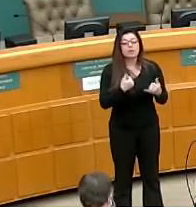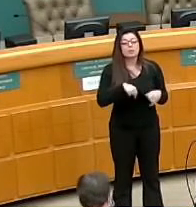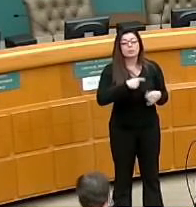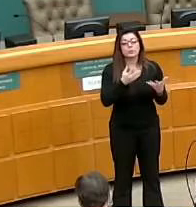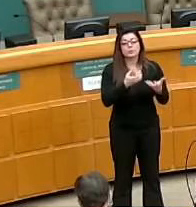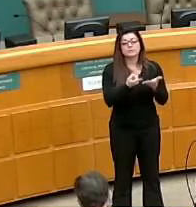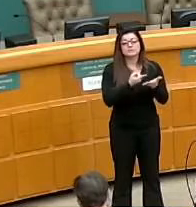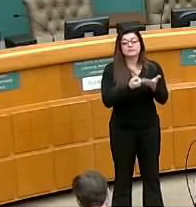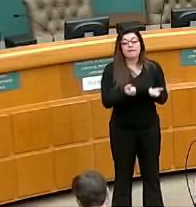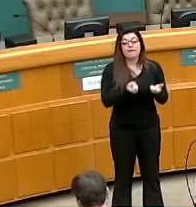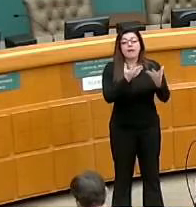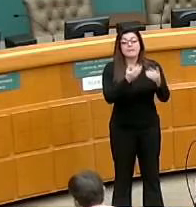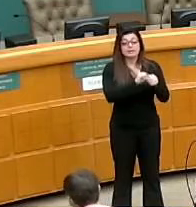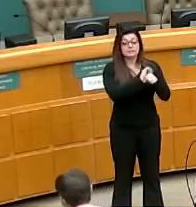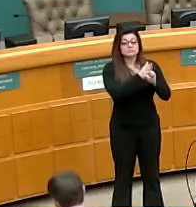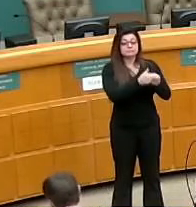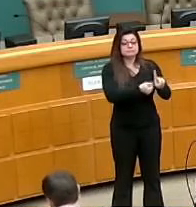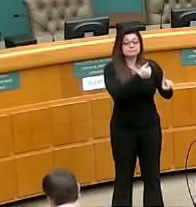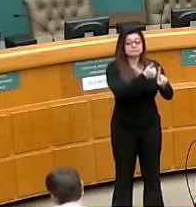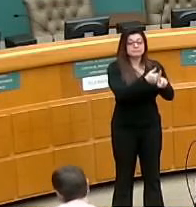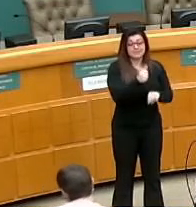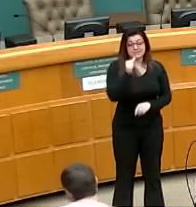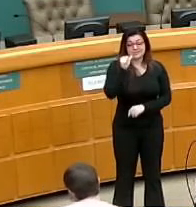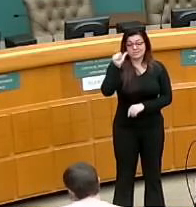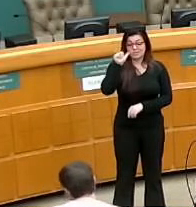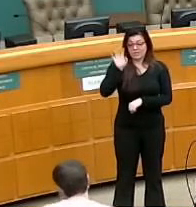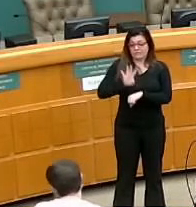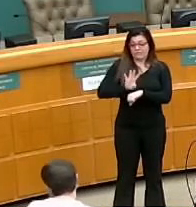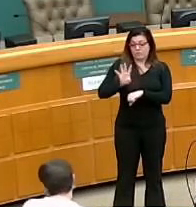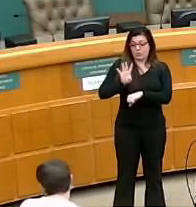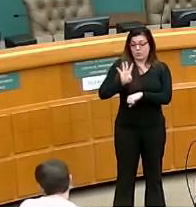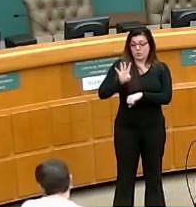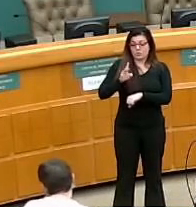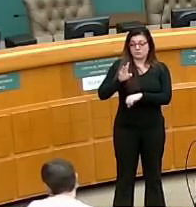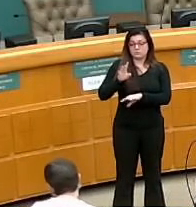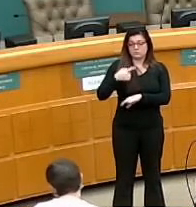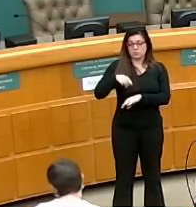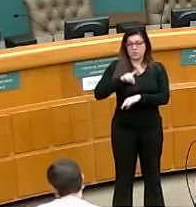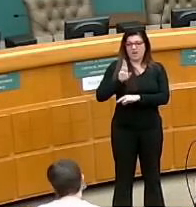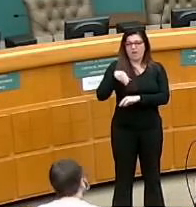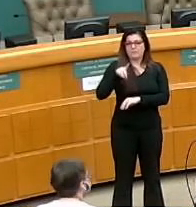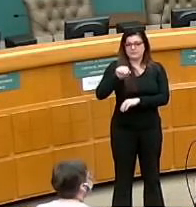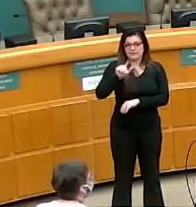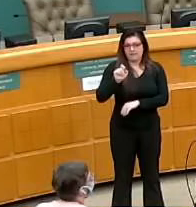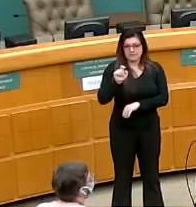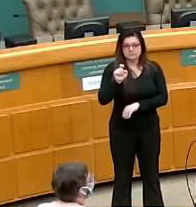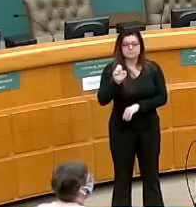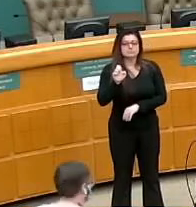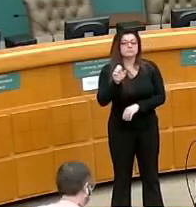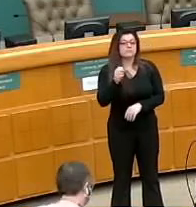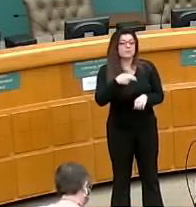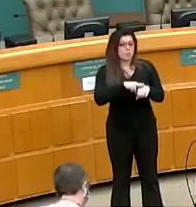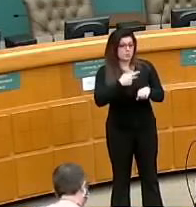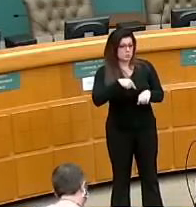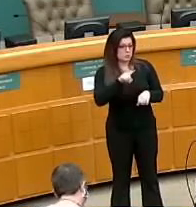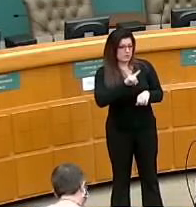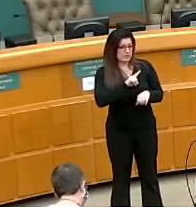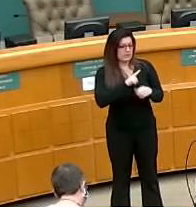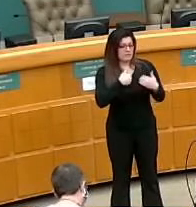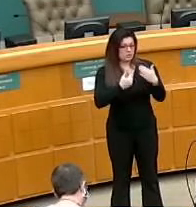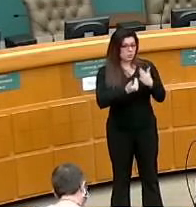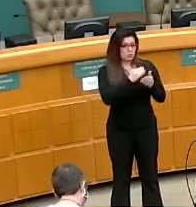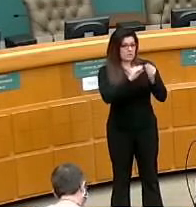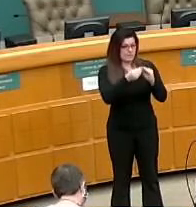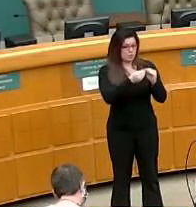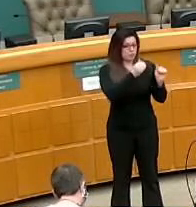cases. So since yesterday at 4 o'clock, we update the case log every day at 4 o'clock for a 24-hour period.